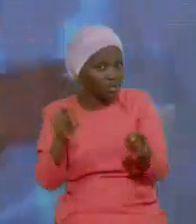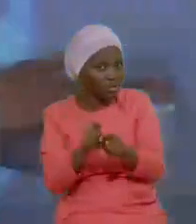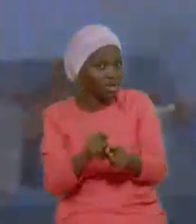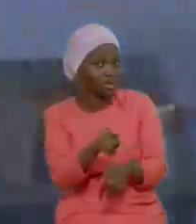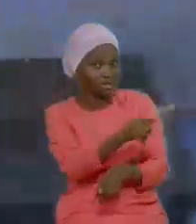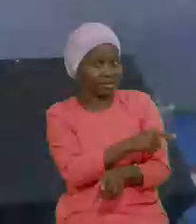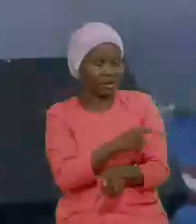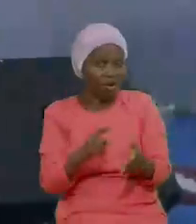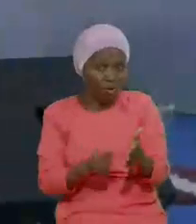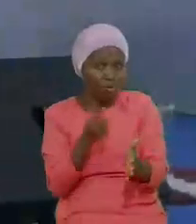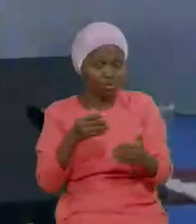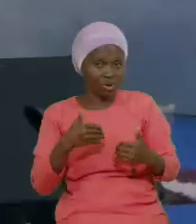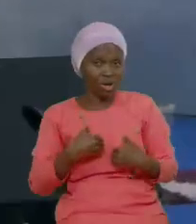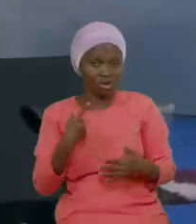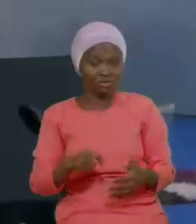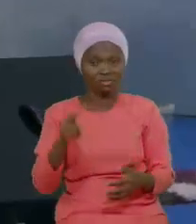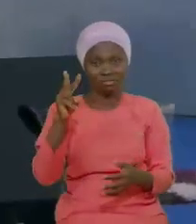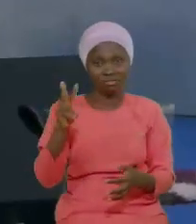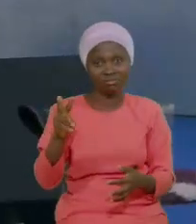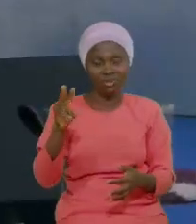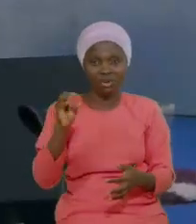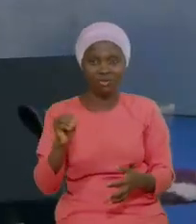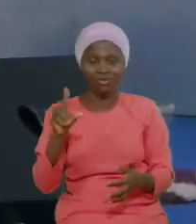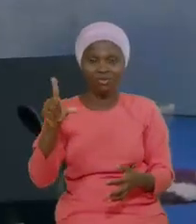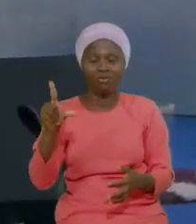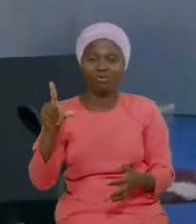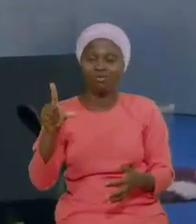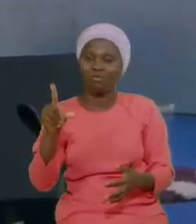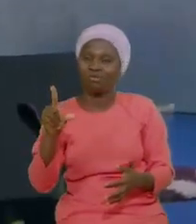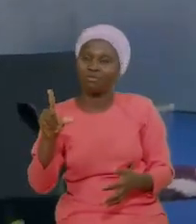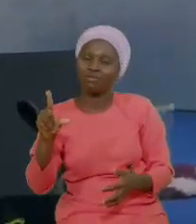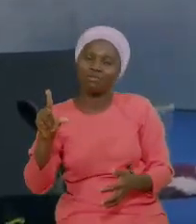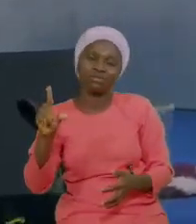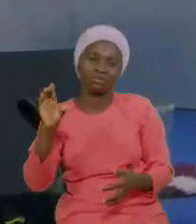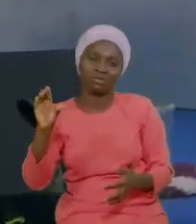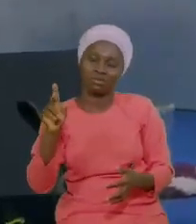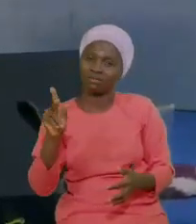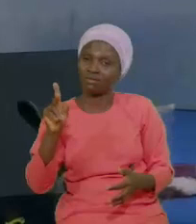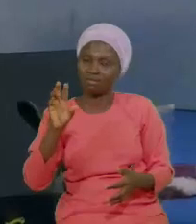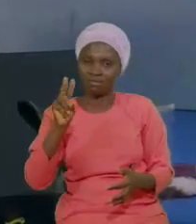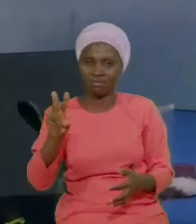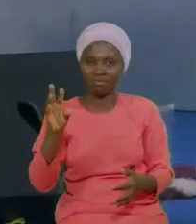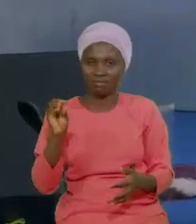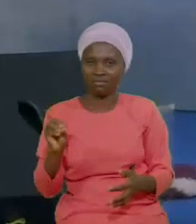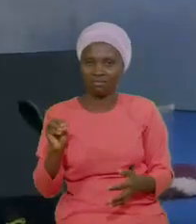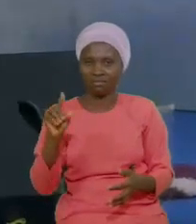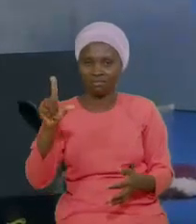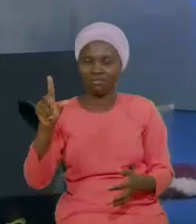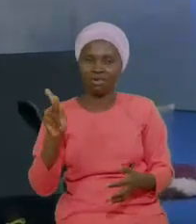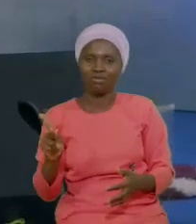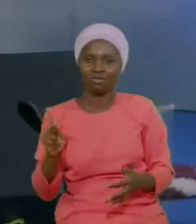the Volkswagen, nobody will manufacture BMW.